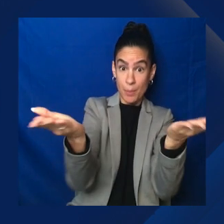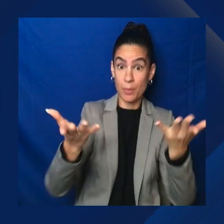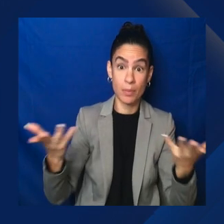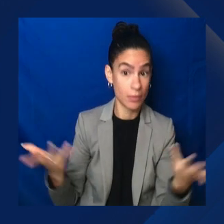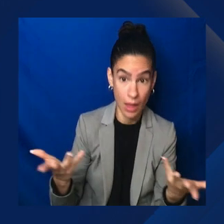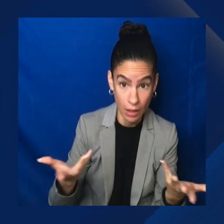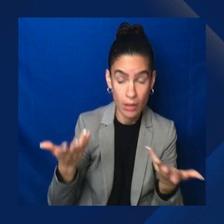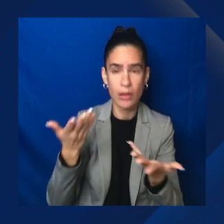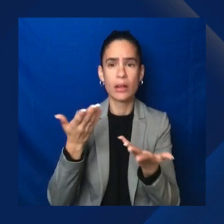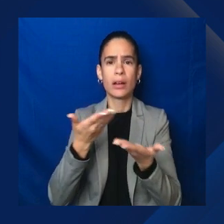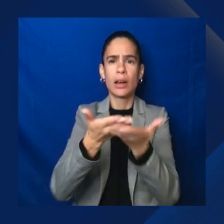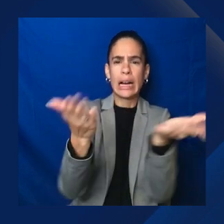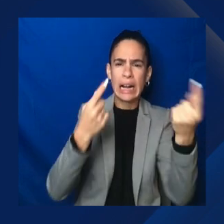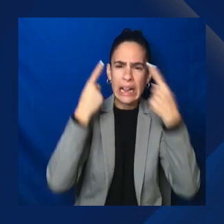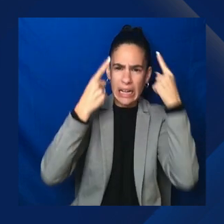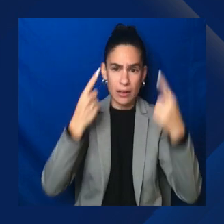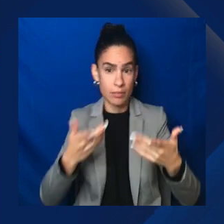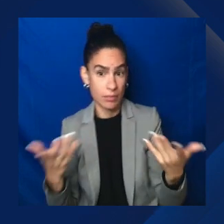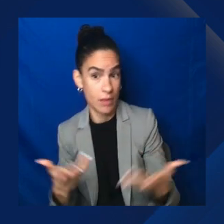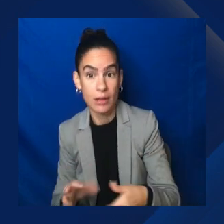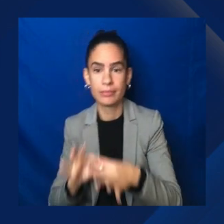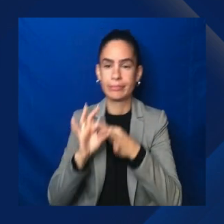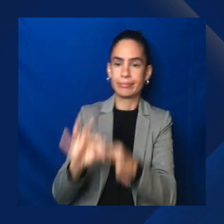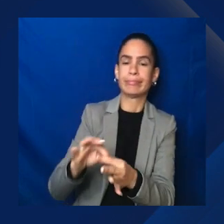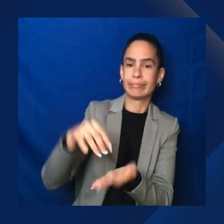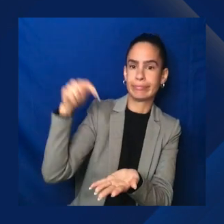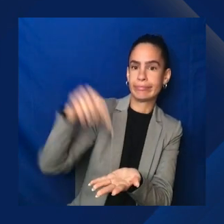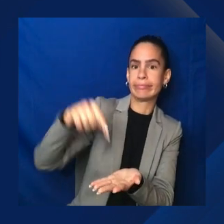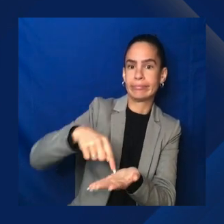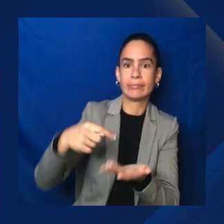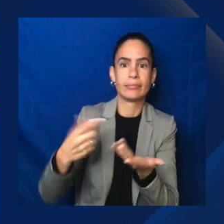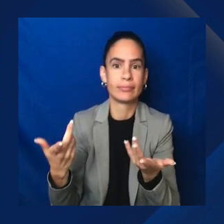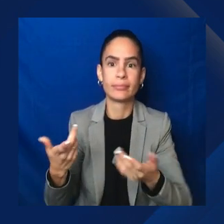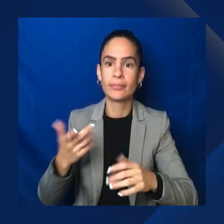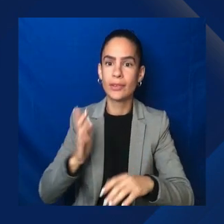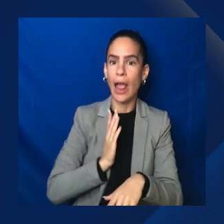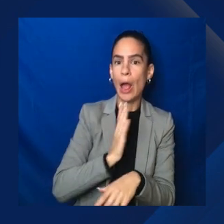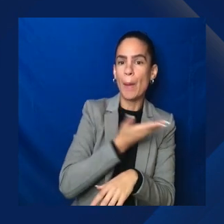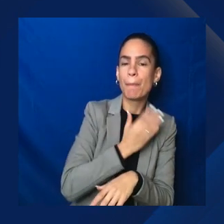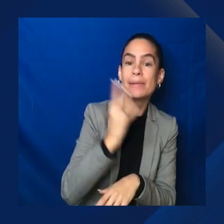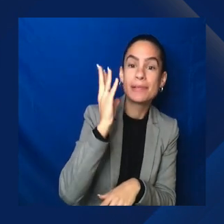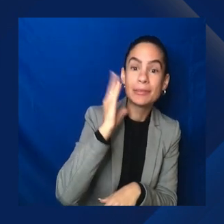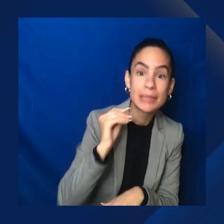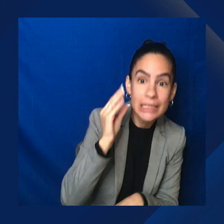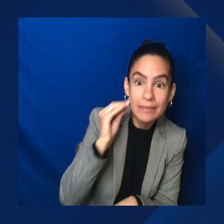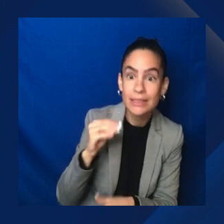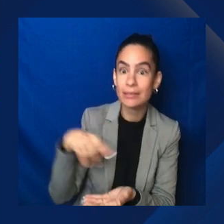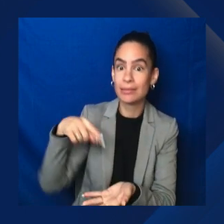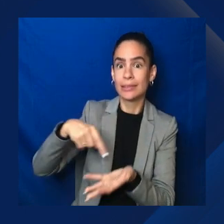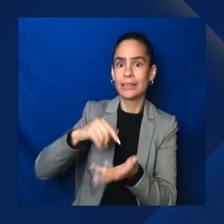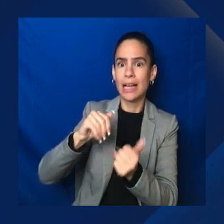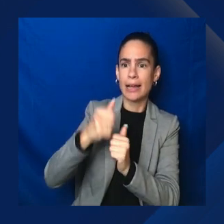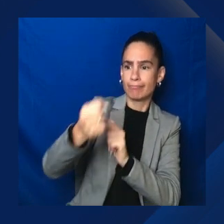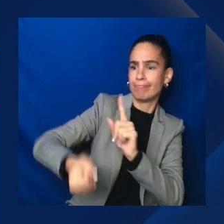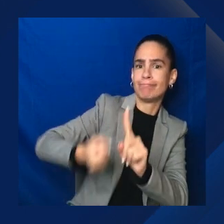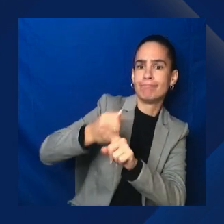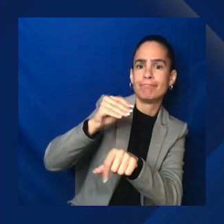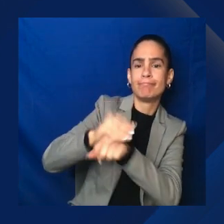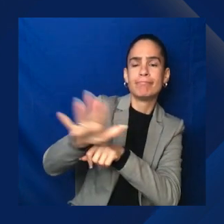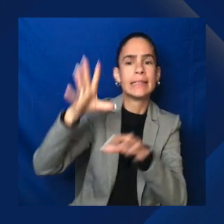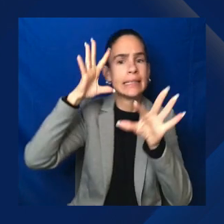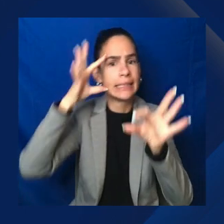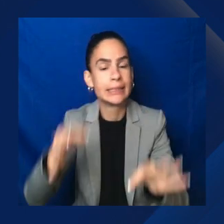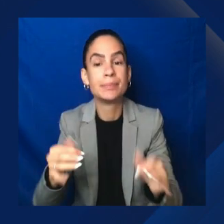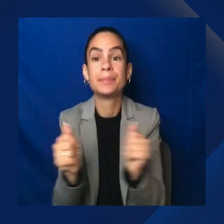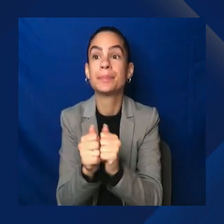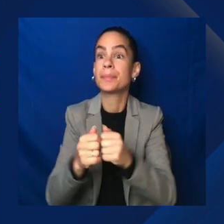in a way that dictates what they prioritize for public policy? So starting with the issue of, for